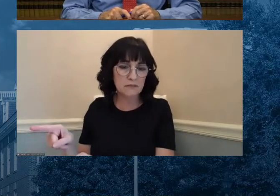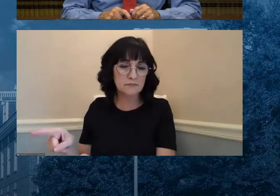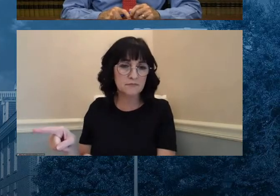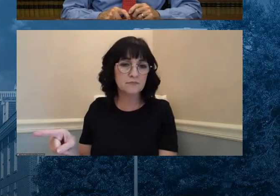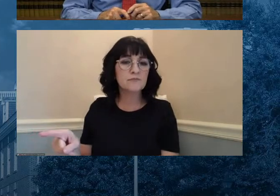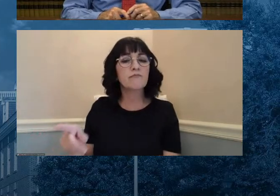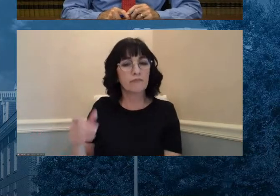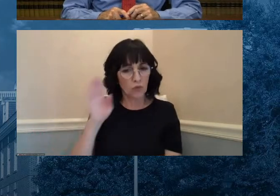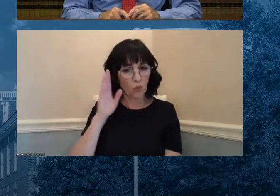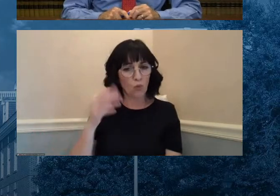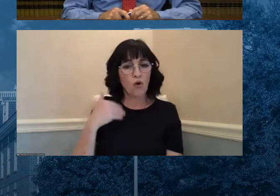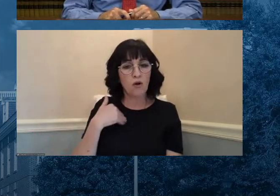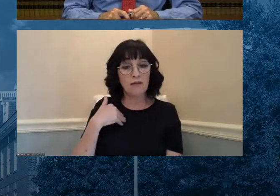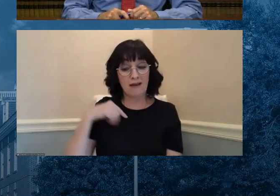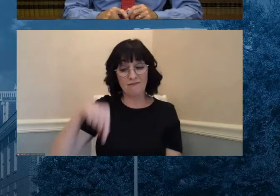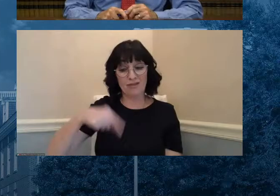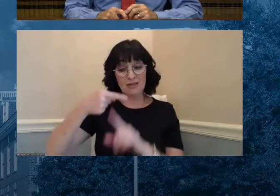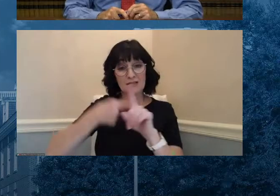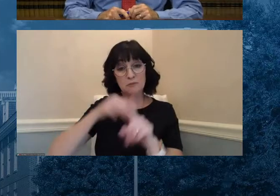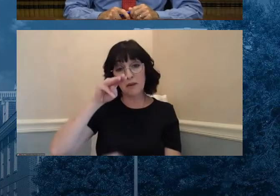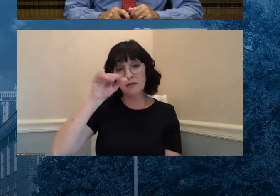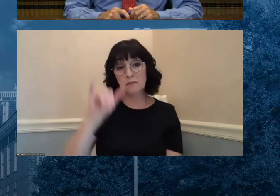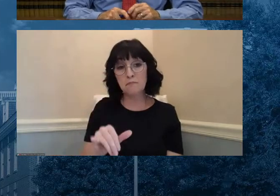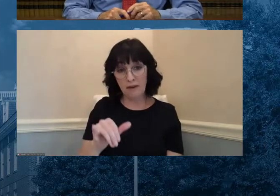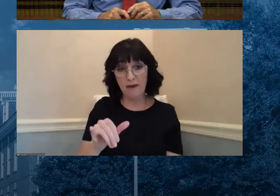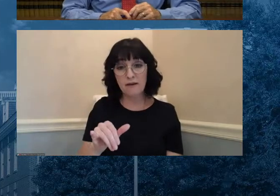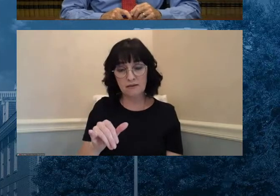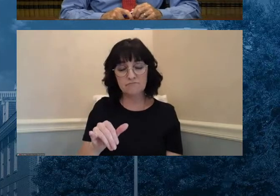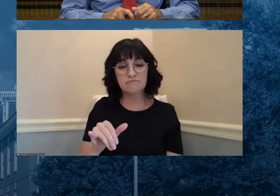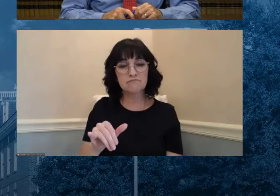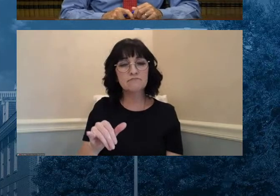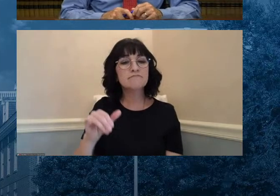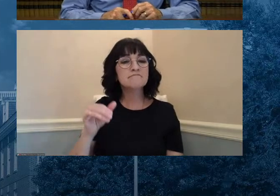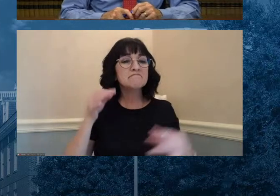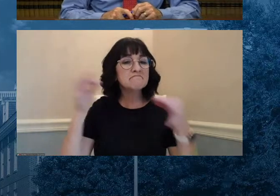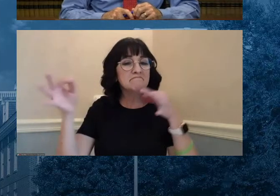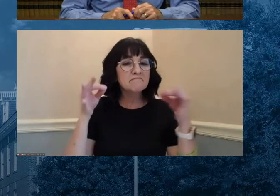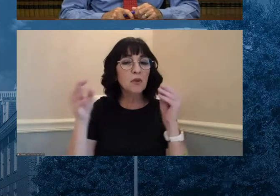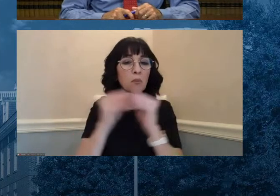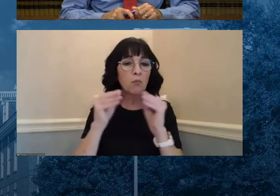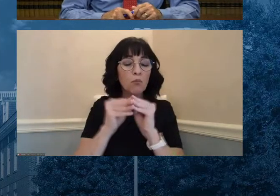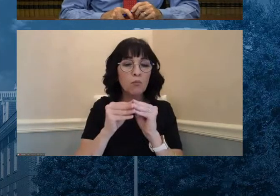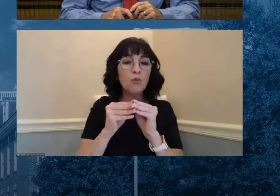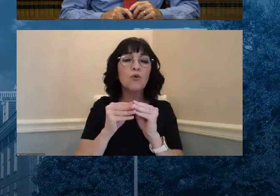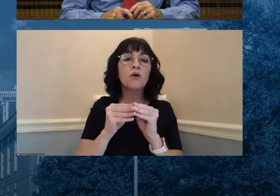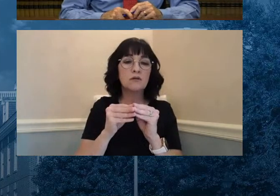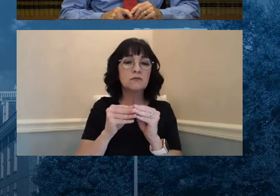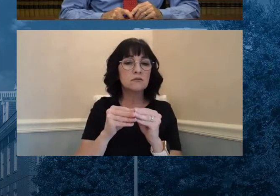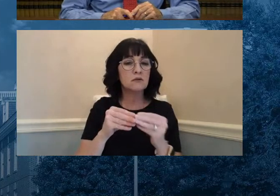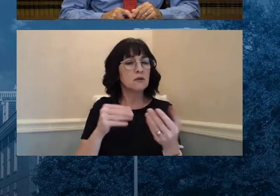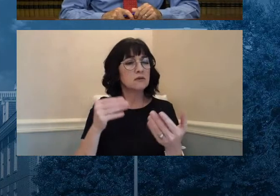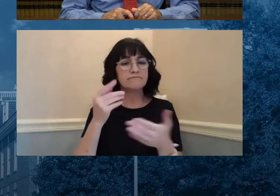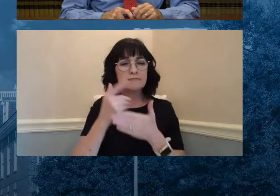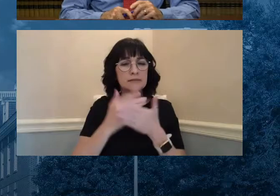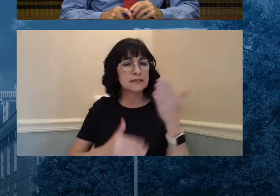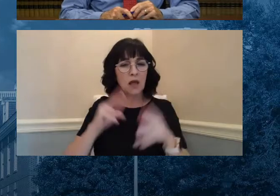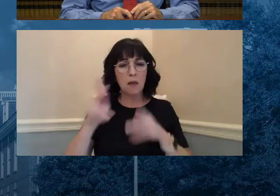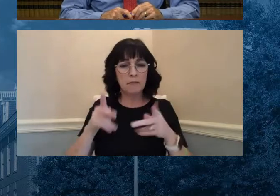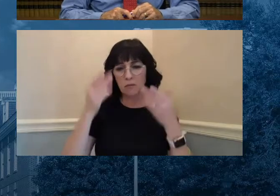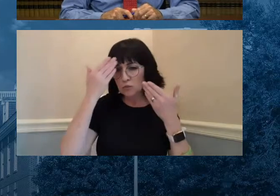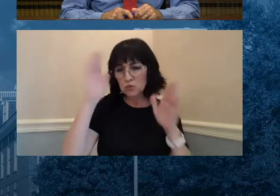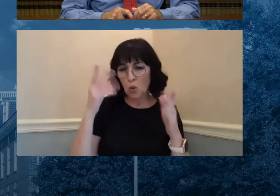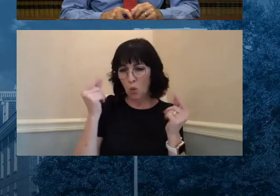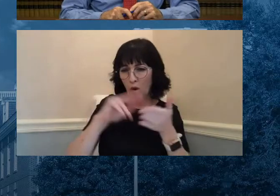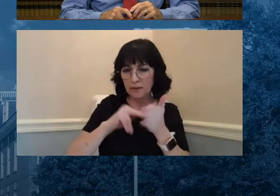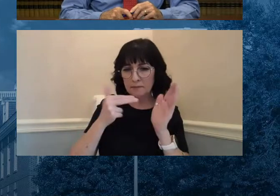of May for organizations and individuals to learn more about trauma-informed approaches to the delivery of